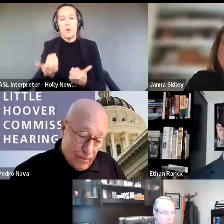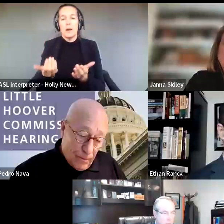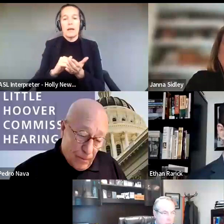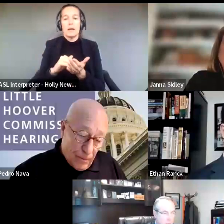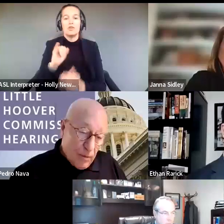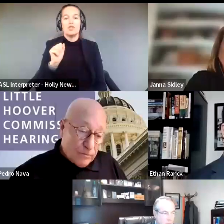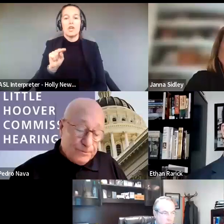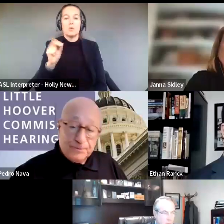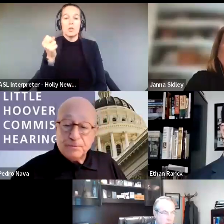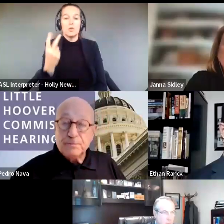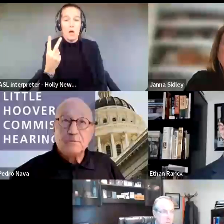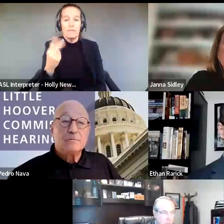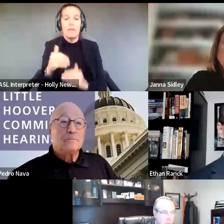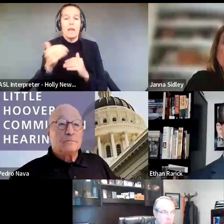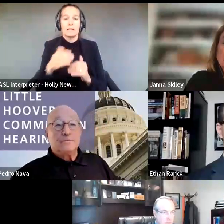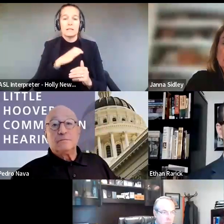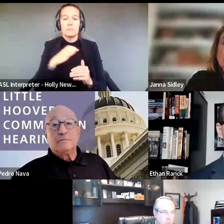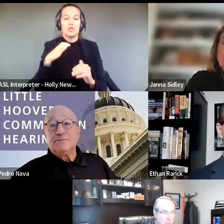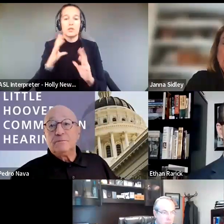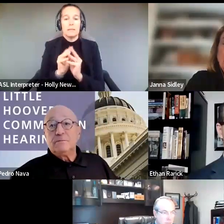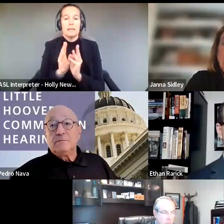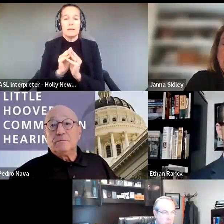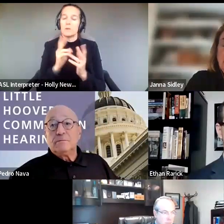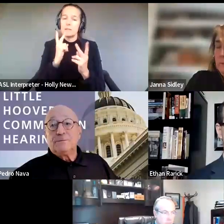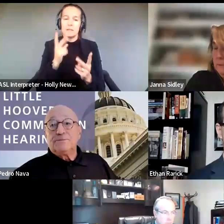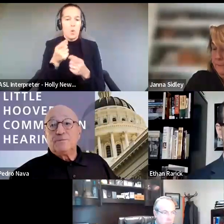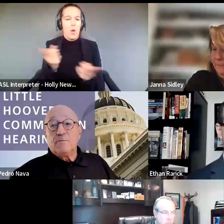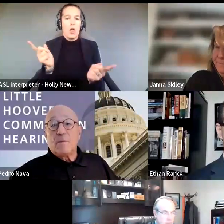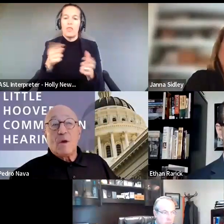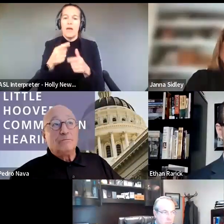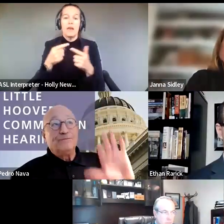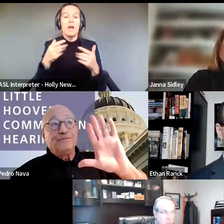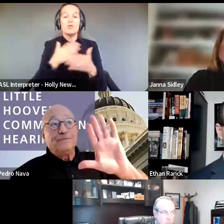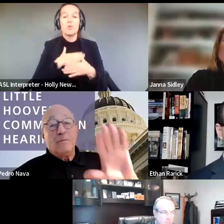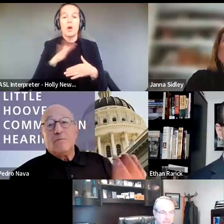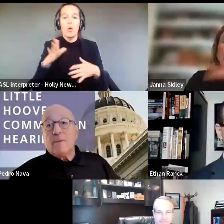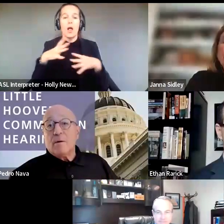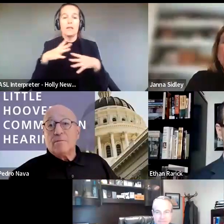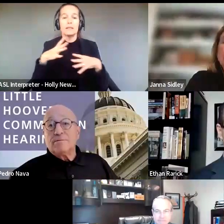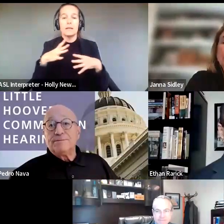January 12th is the next commission meeting, and we will see you all then, and I hope you enjoy the holidays.